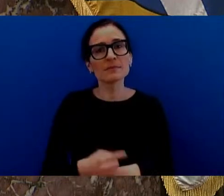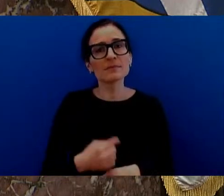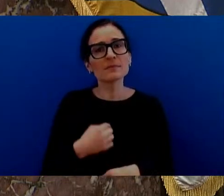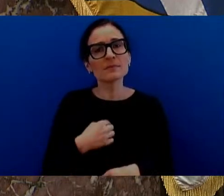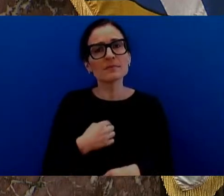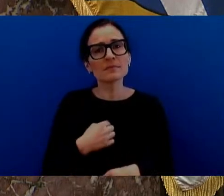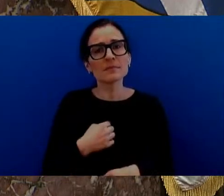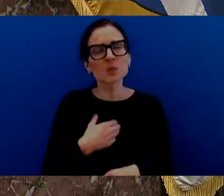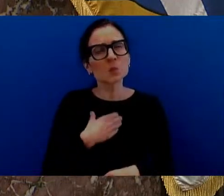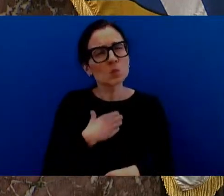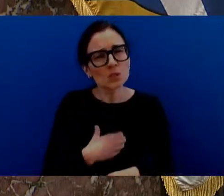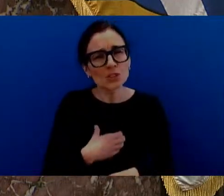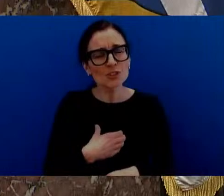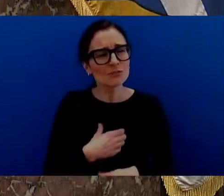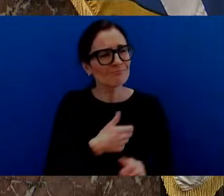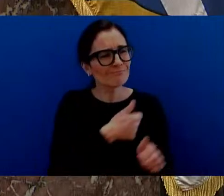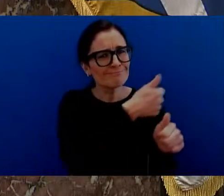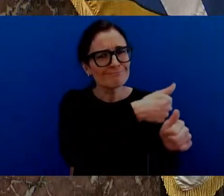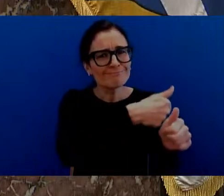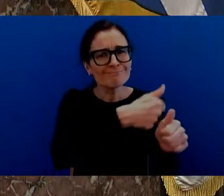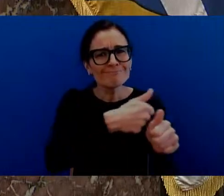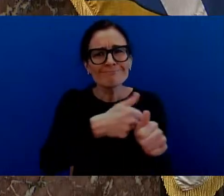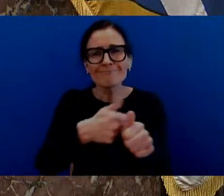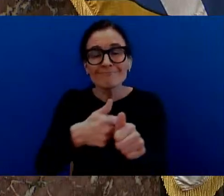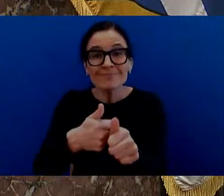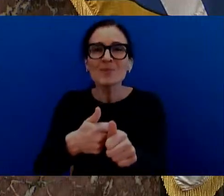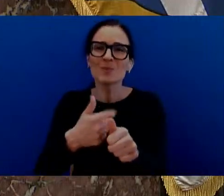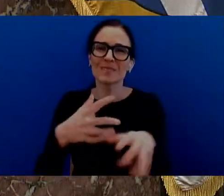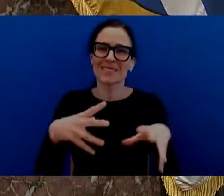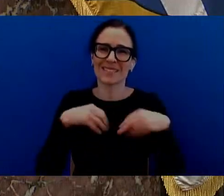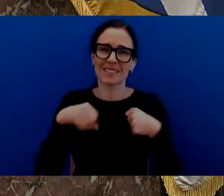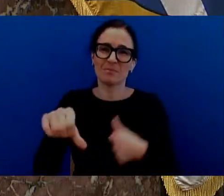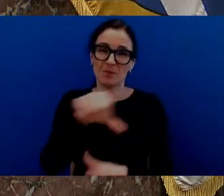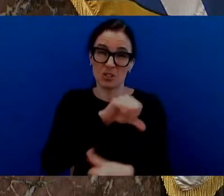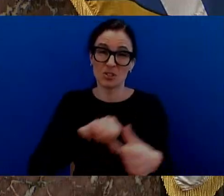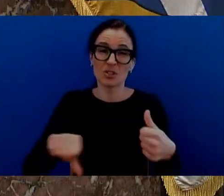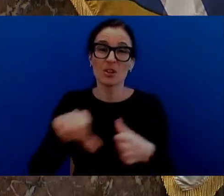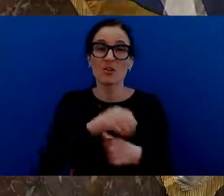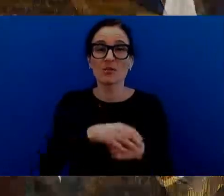can't stand them, but work through it and work with them.